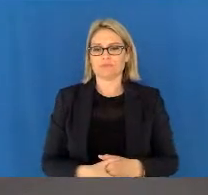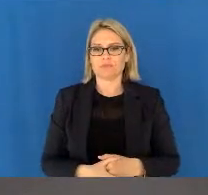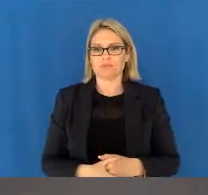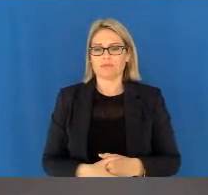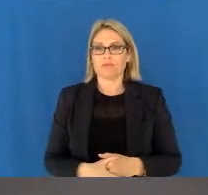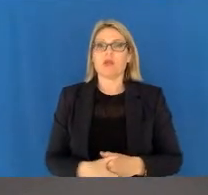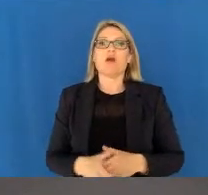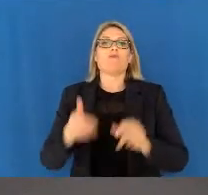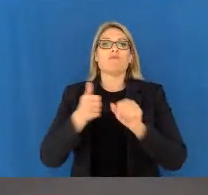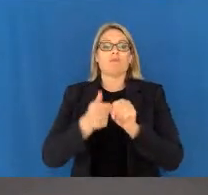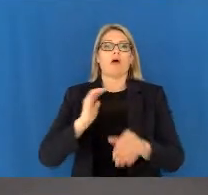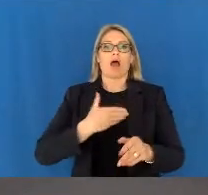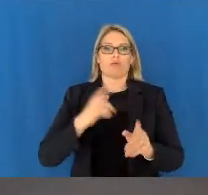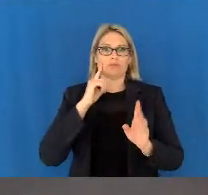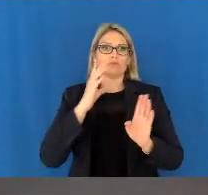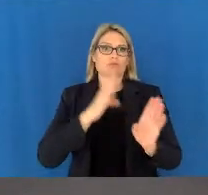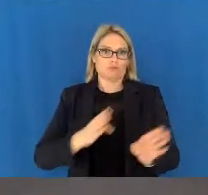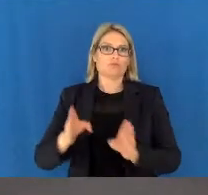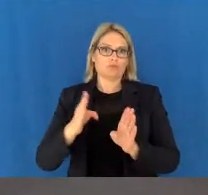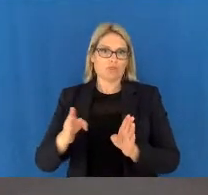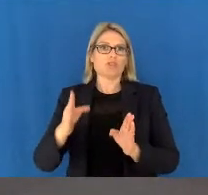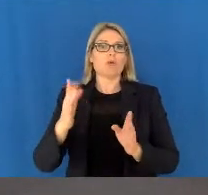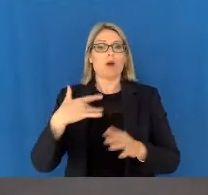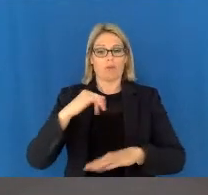currently, those strategies in place,